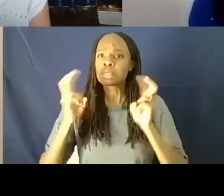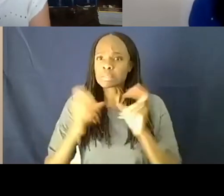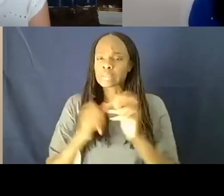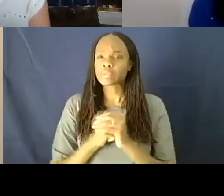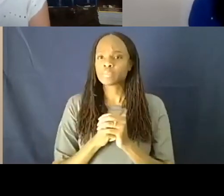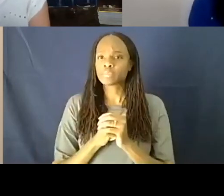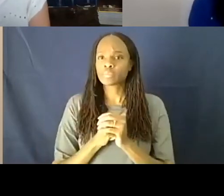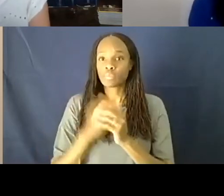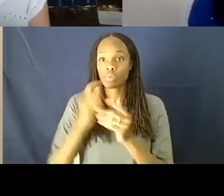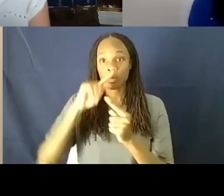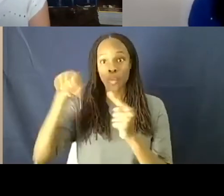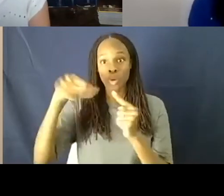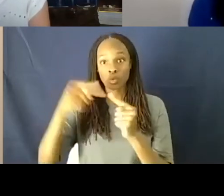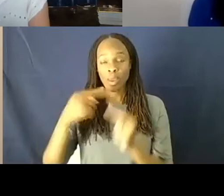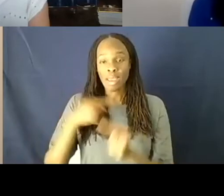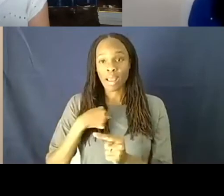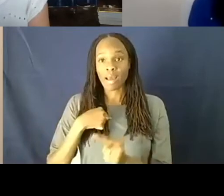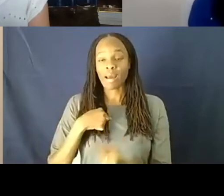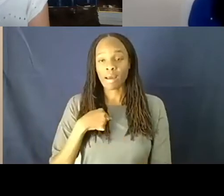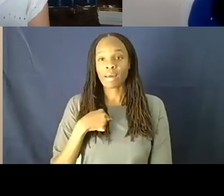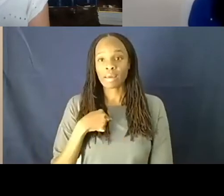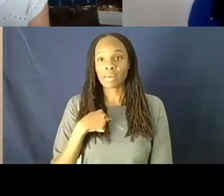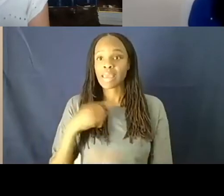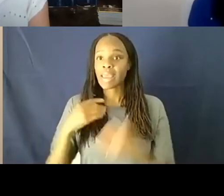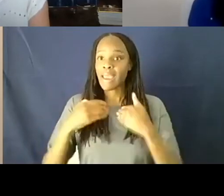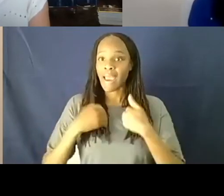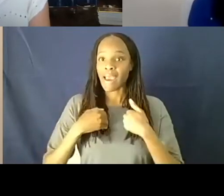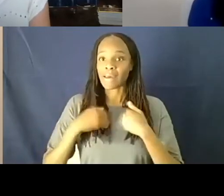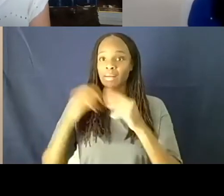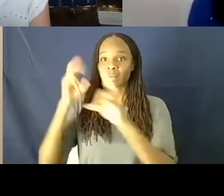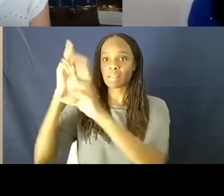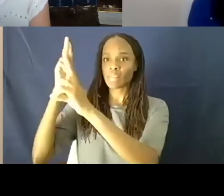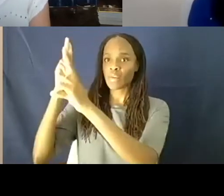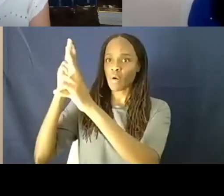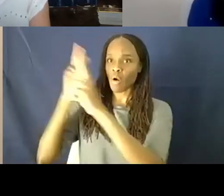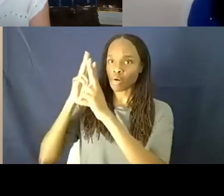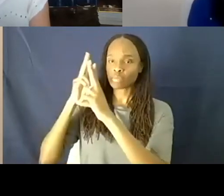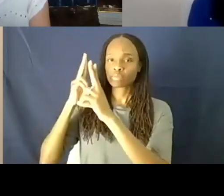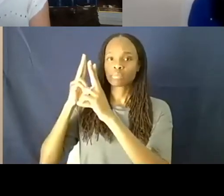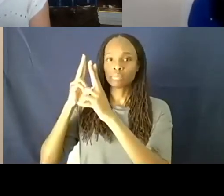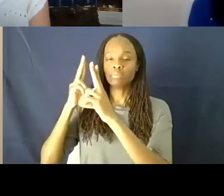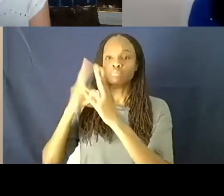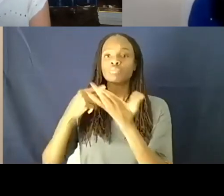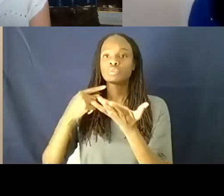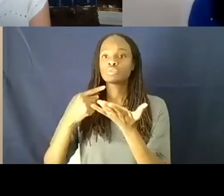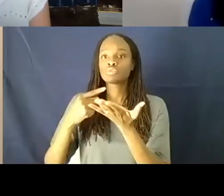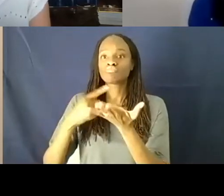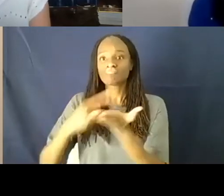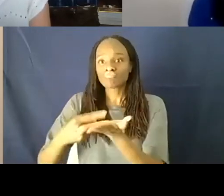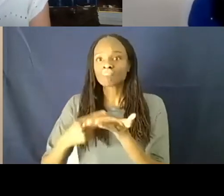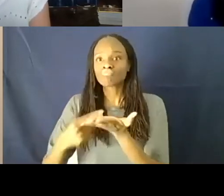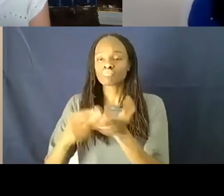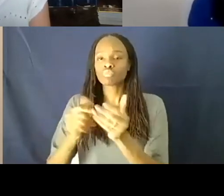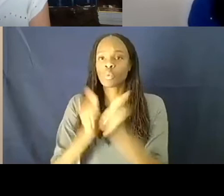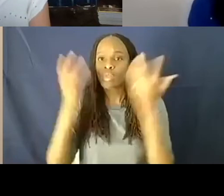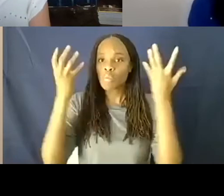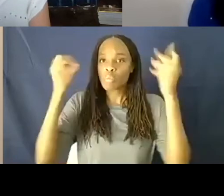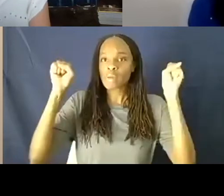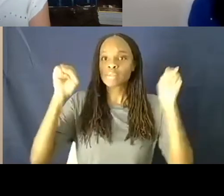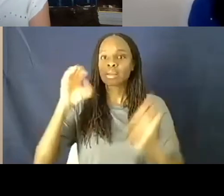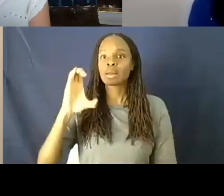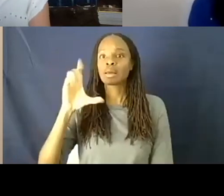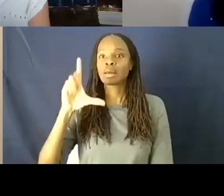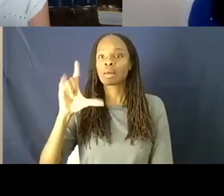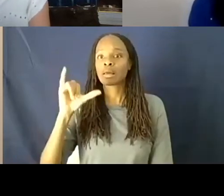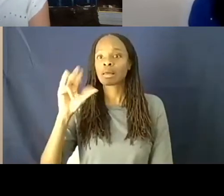I had the honor of speaking with President Clinton as a part of a children's town